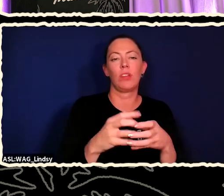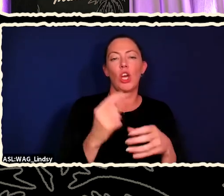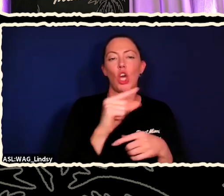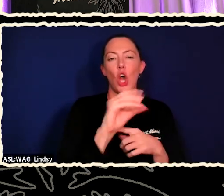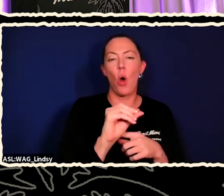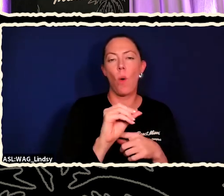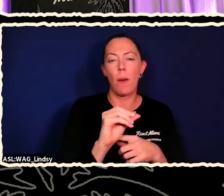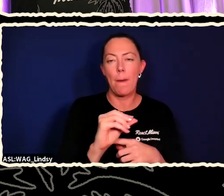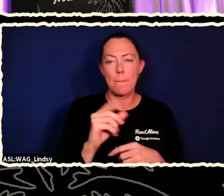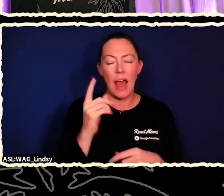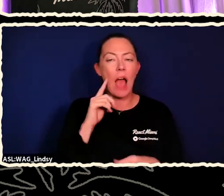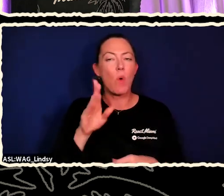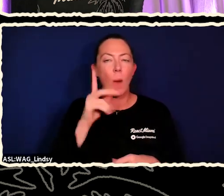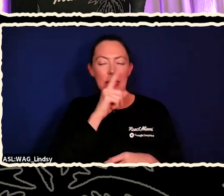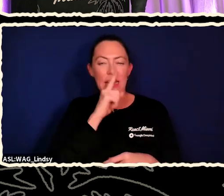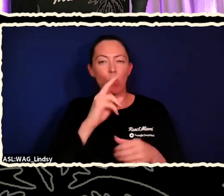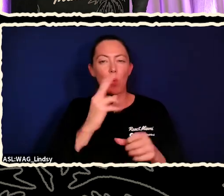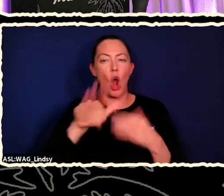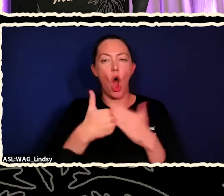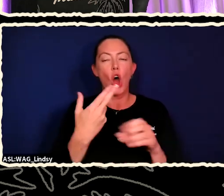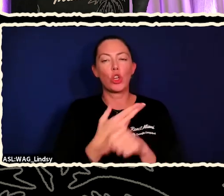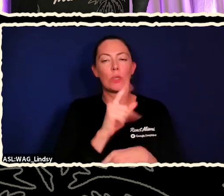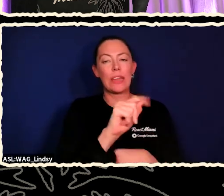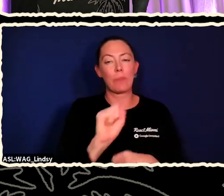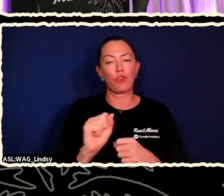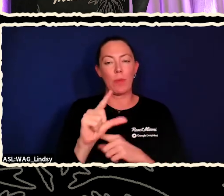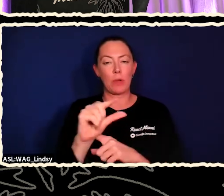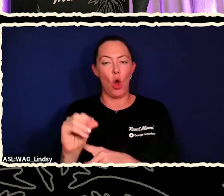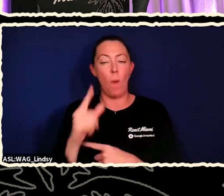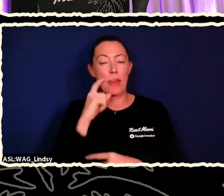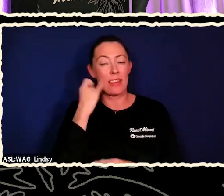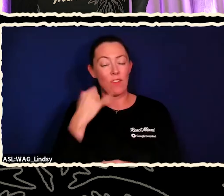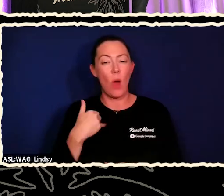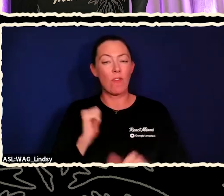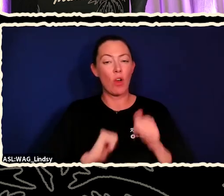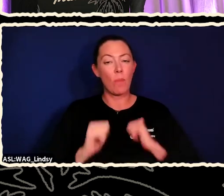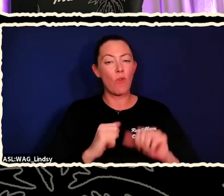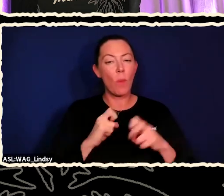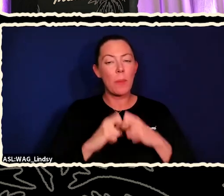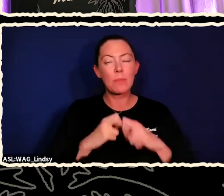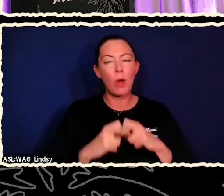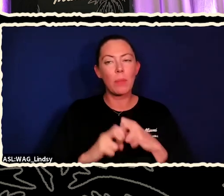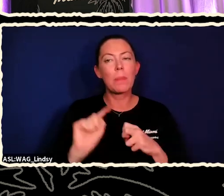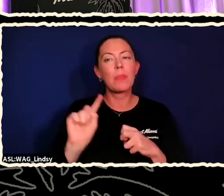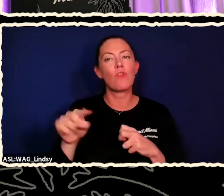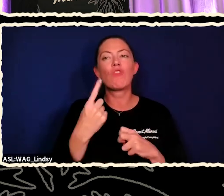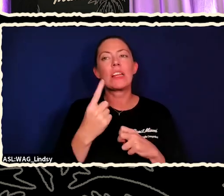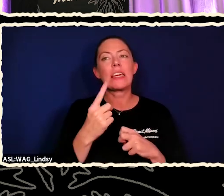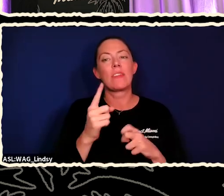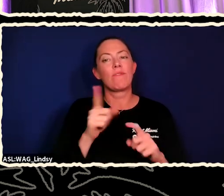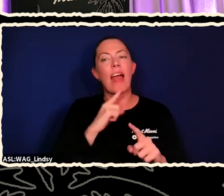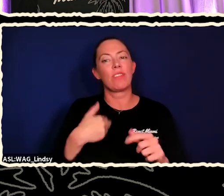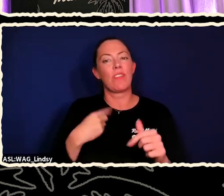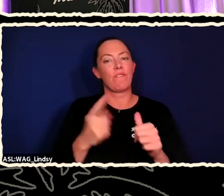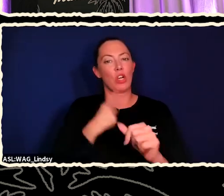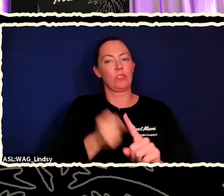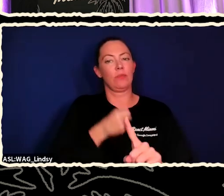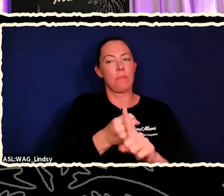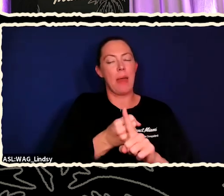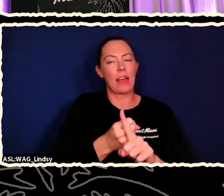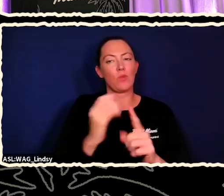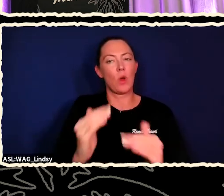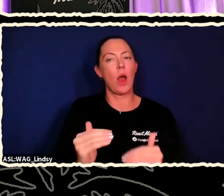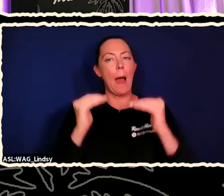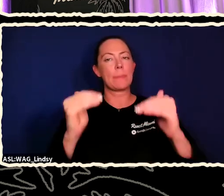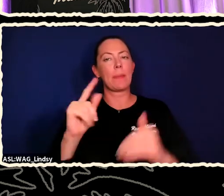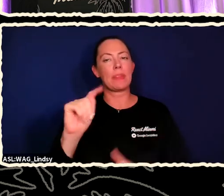running TypeScript Go, because if you have a TypeScript performance problem, there's nothing you could do that would have a greater immediate impact than just updating to TS Go.